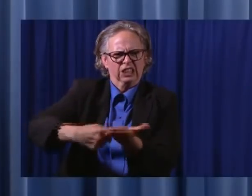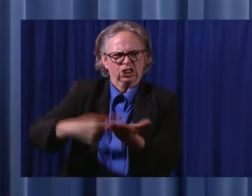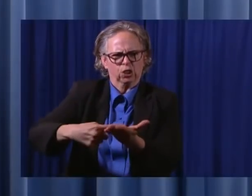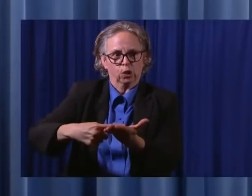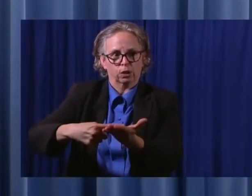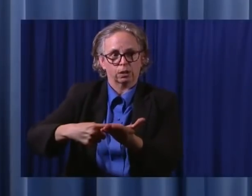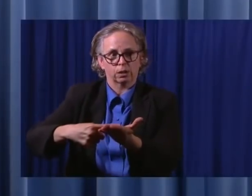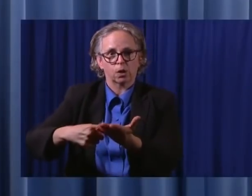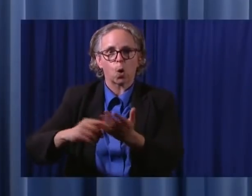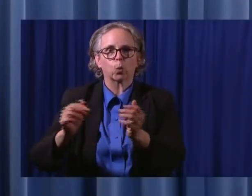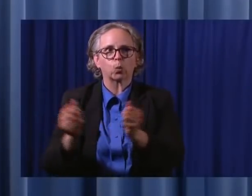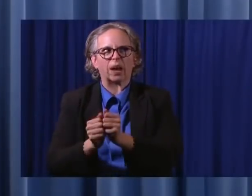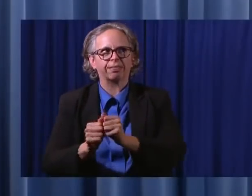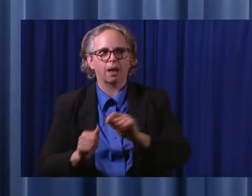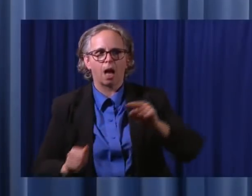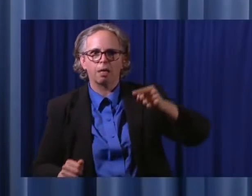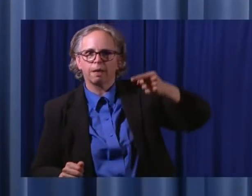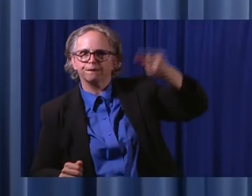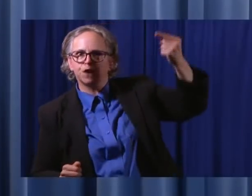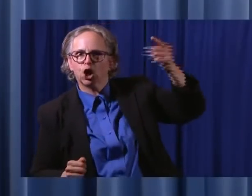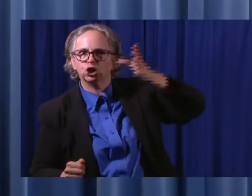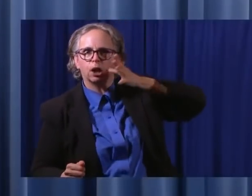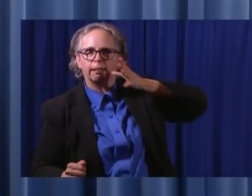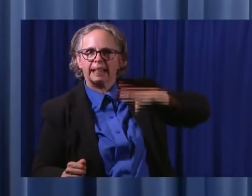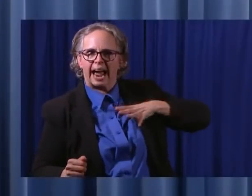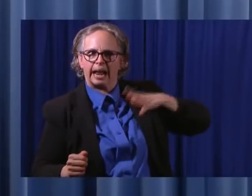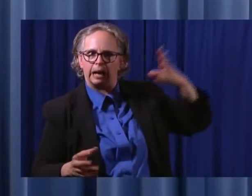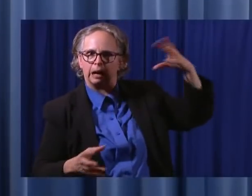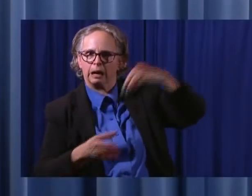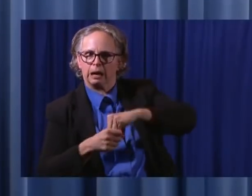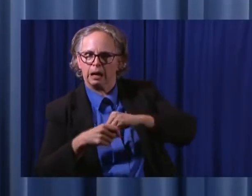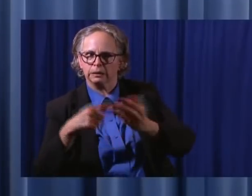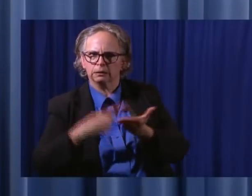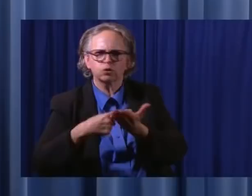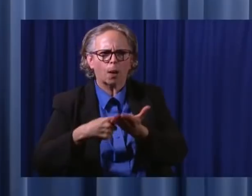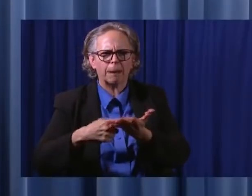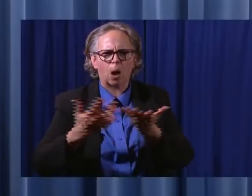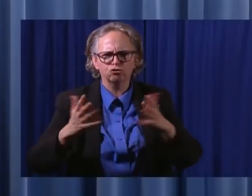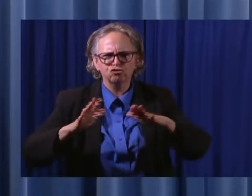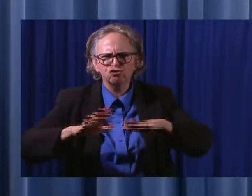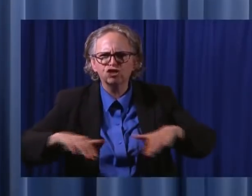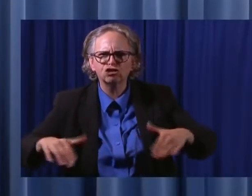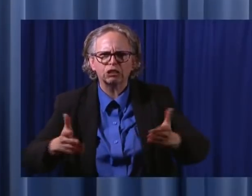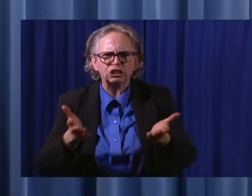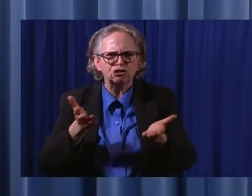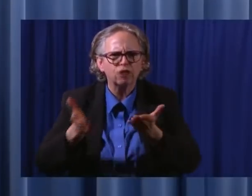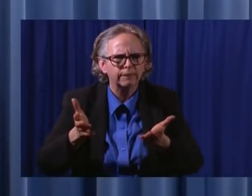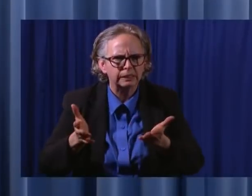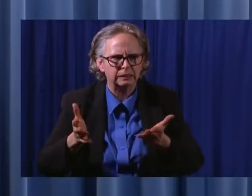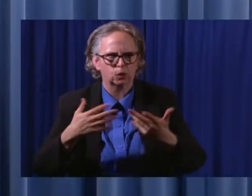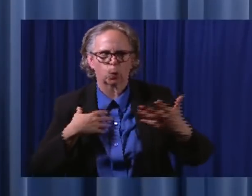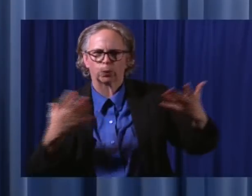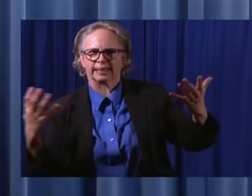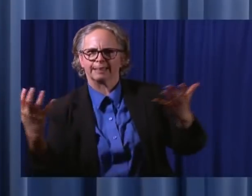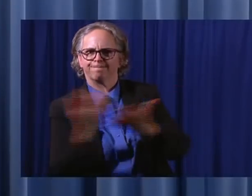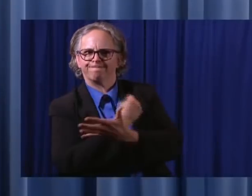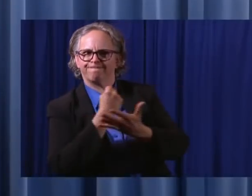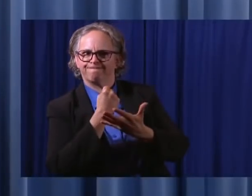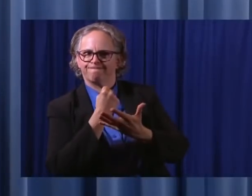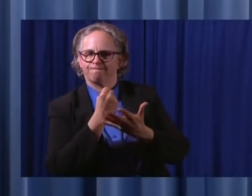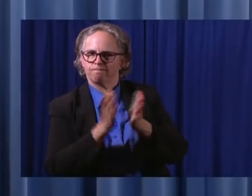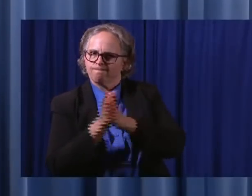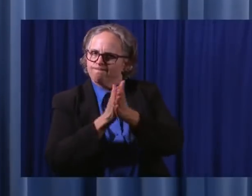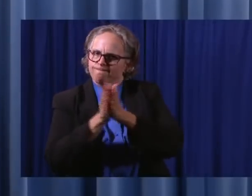children's service system, something that I have been interested in since the time I was a young assistant county